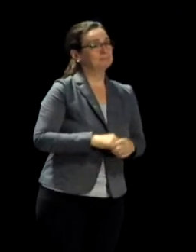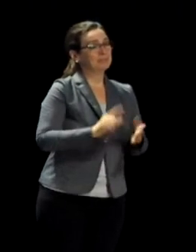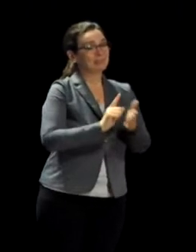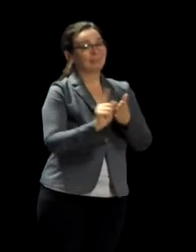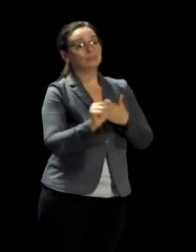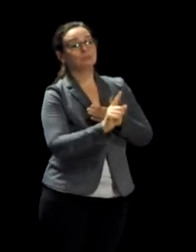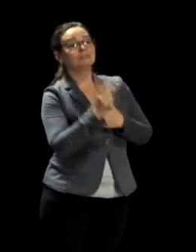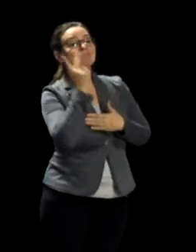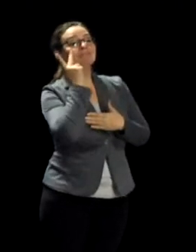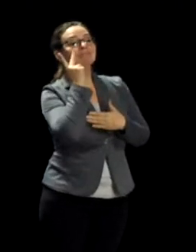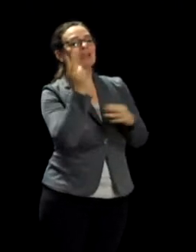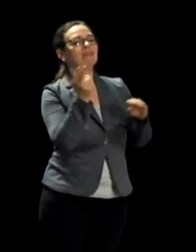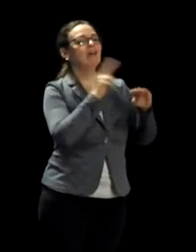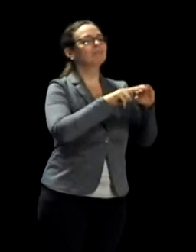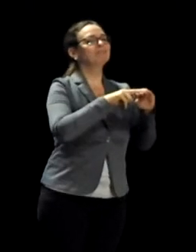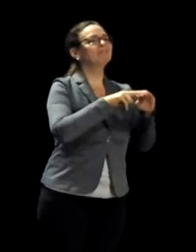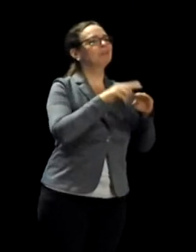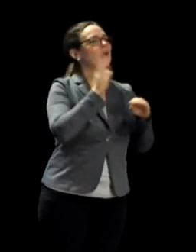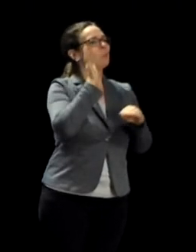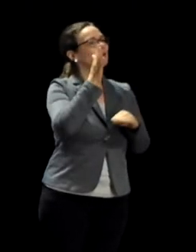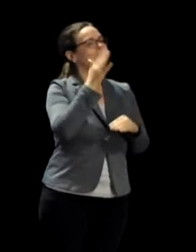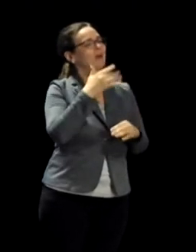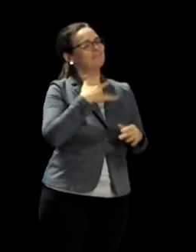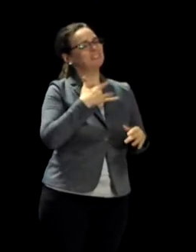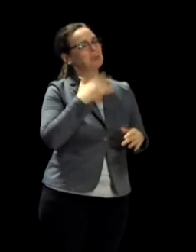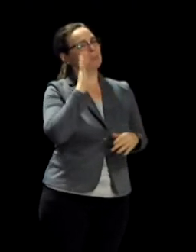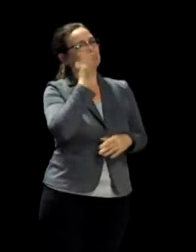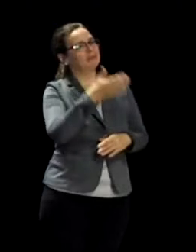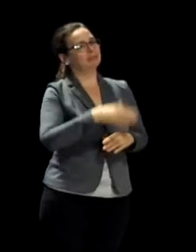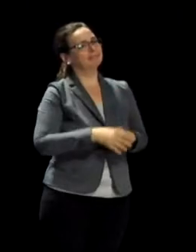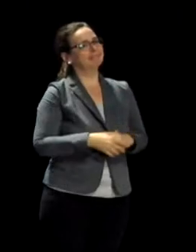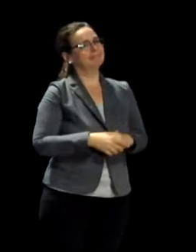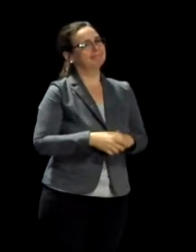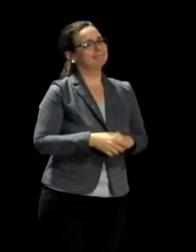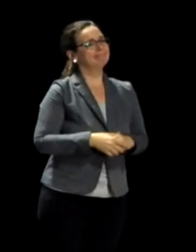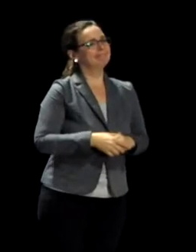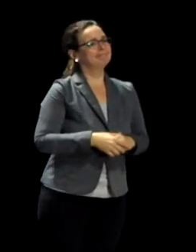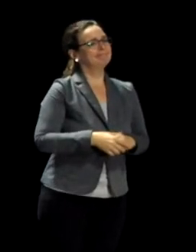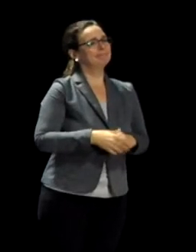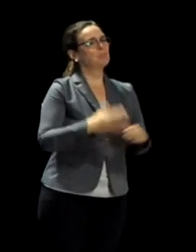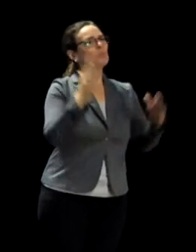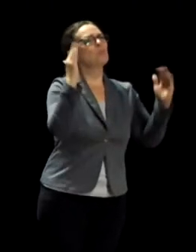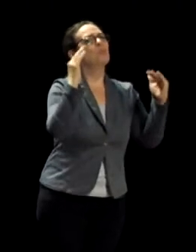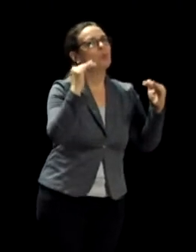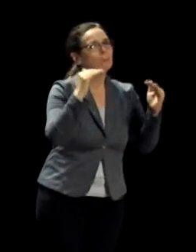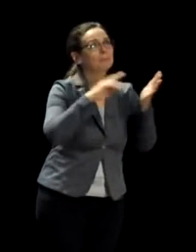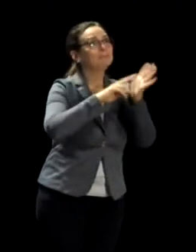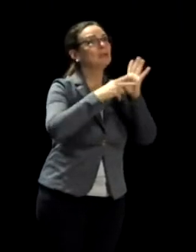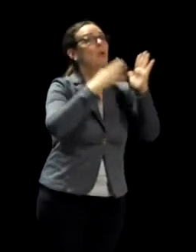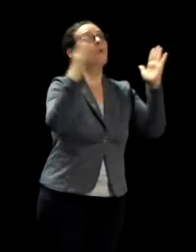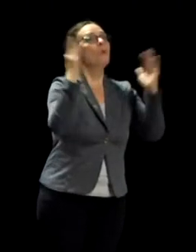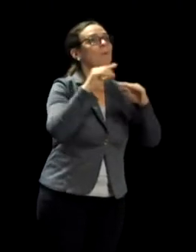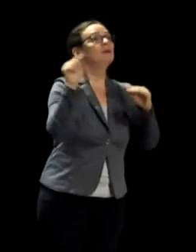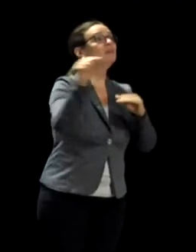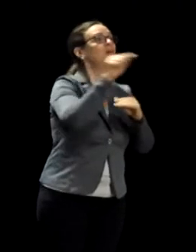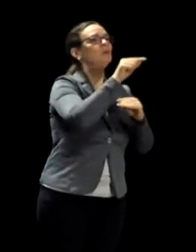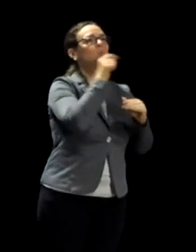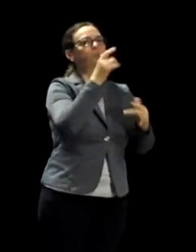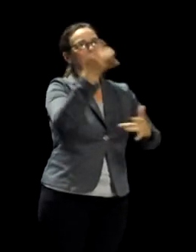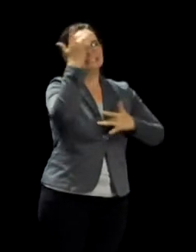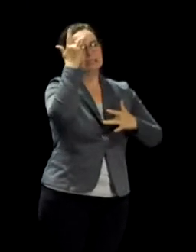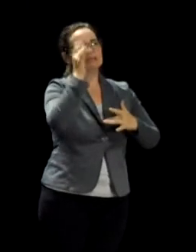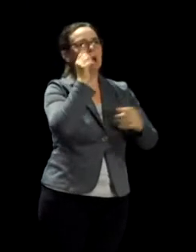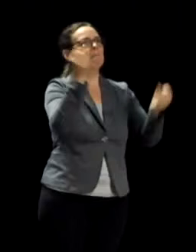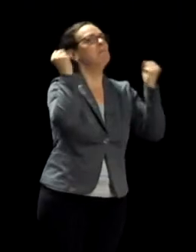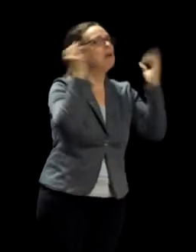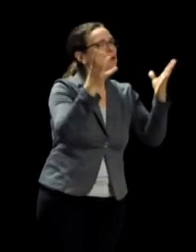4th of July. Hopefully we won't see any clusters. The clusters is what drives cases for 2 weeks. So it's about 40 kids at 2 different